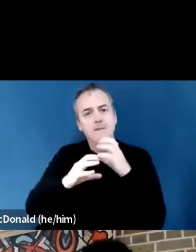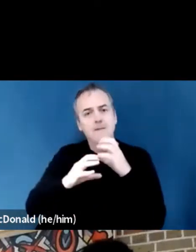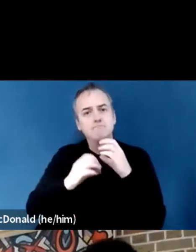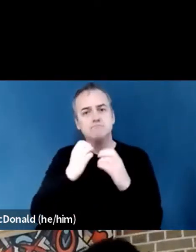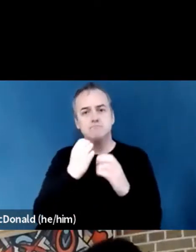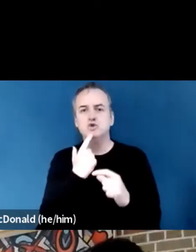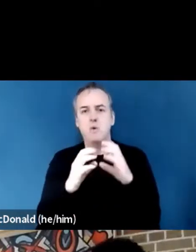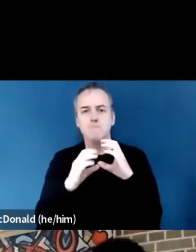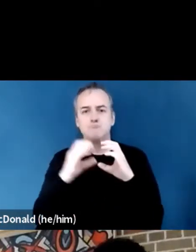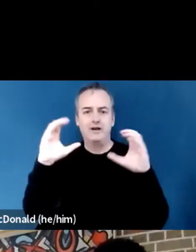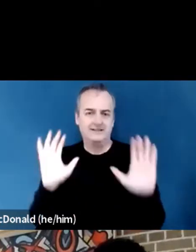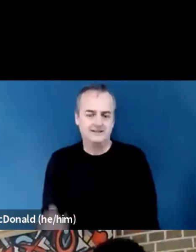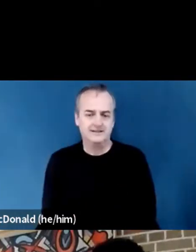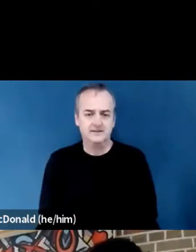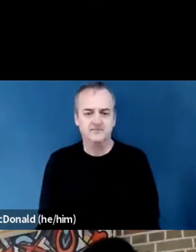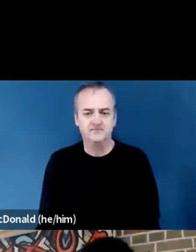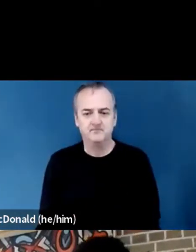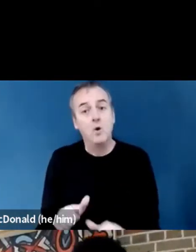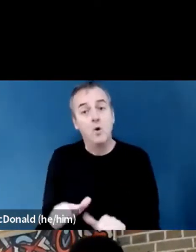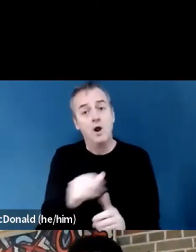Fab, thank you. And Max.